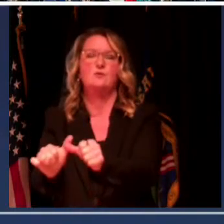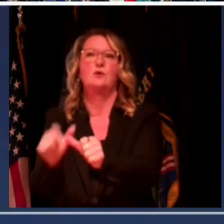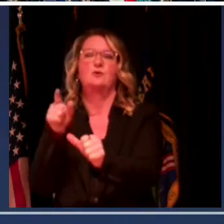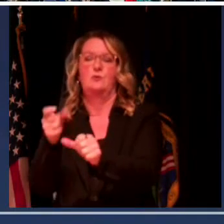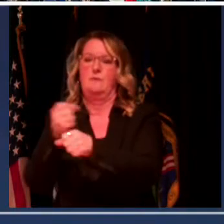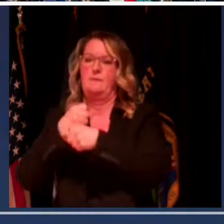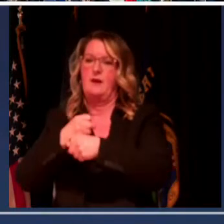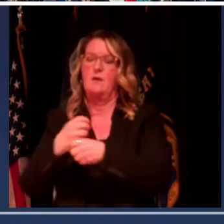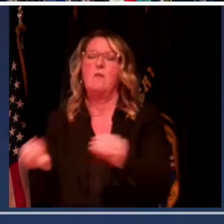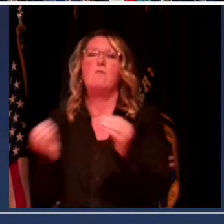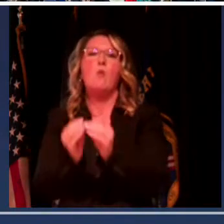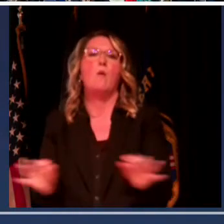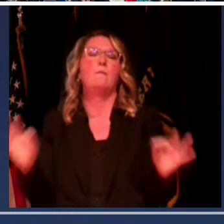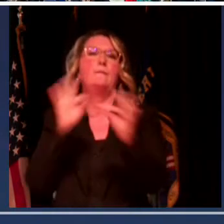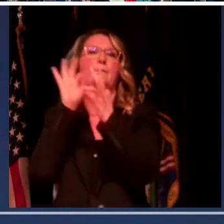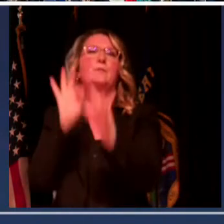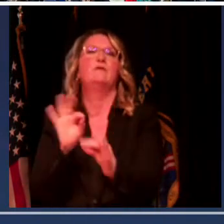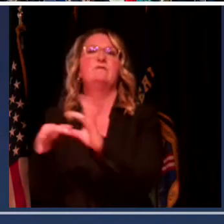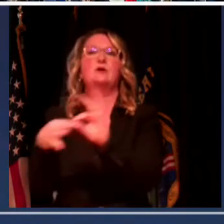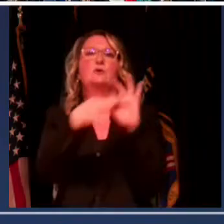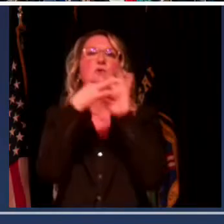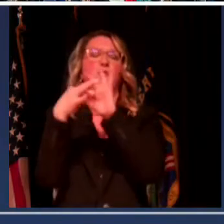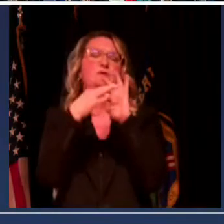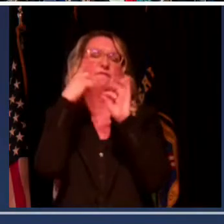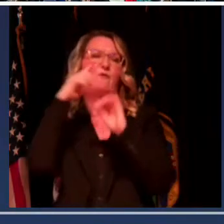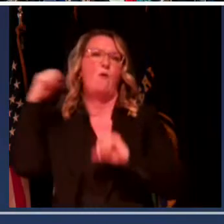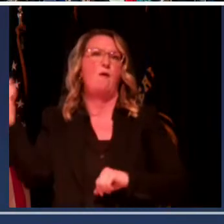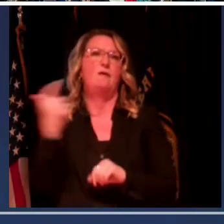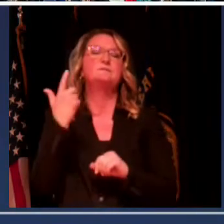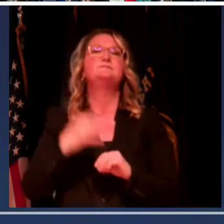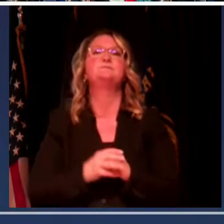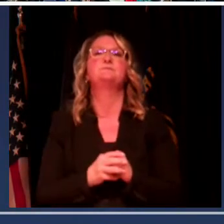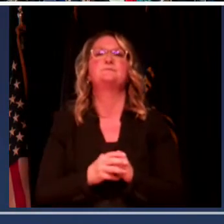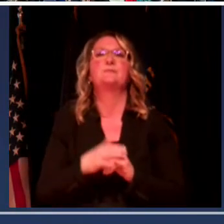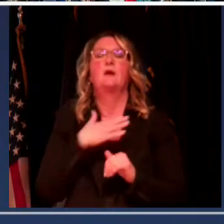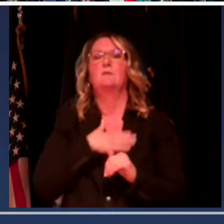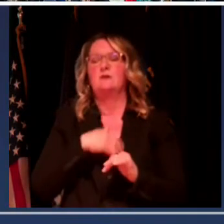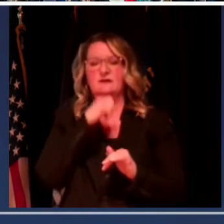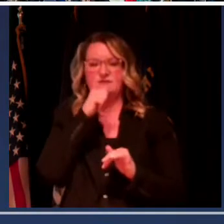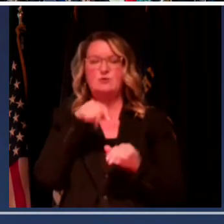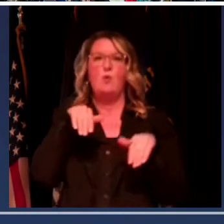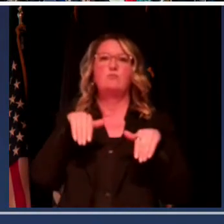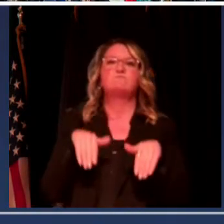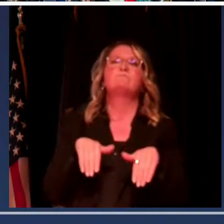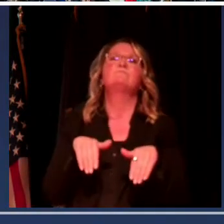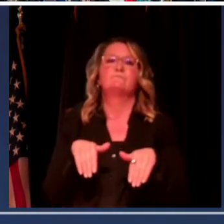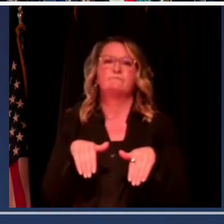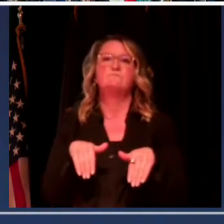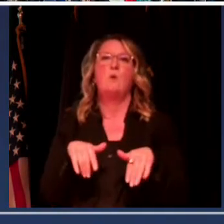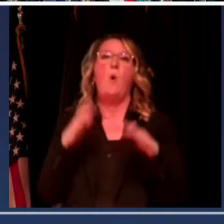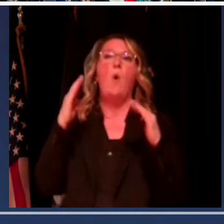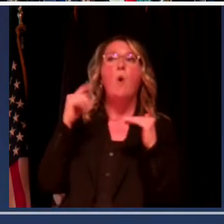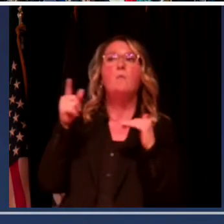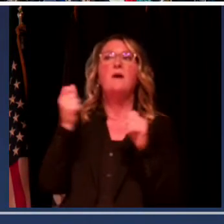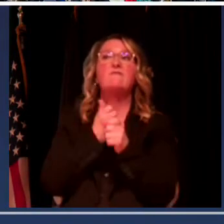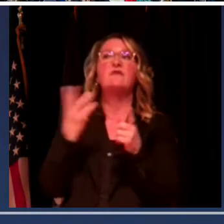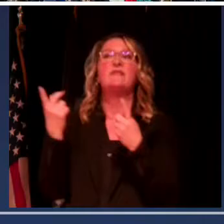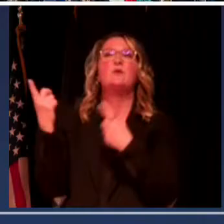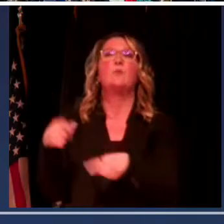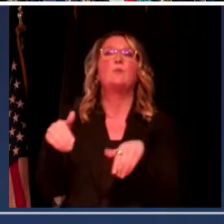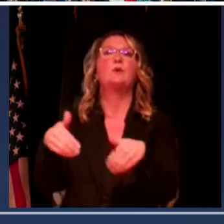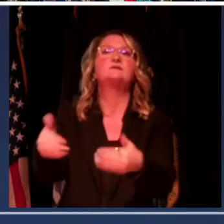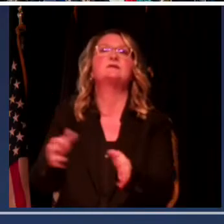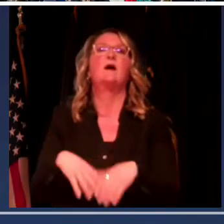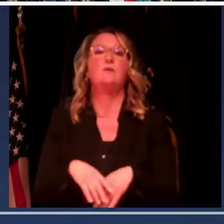a more perfect union for all. Please do not stand on the sidelines and hope things turn out well.